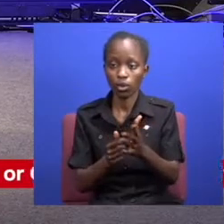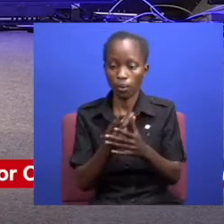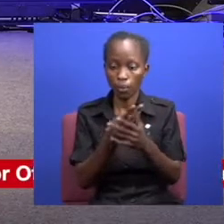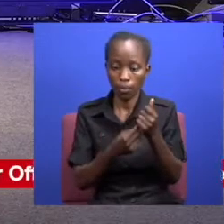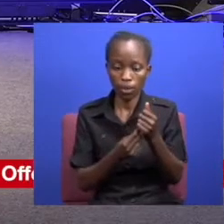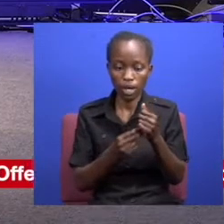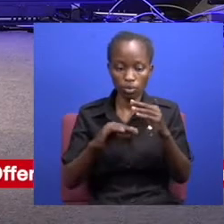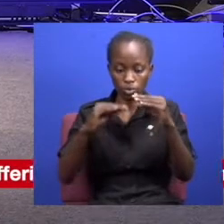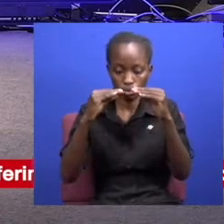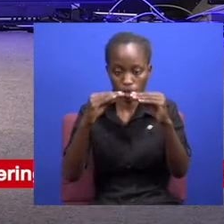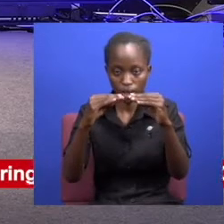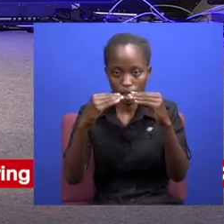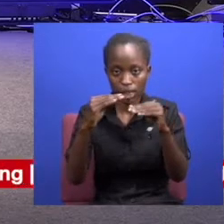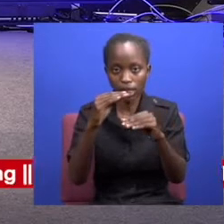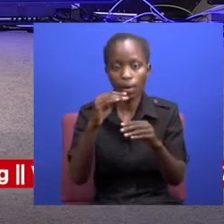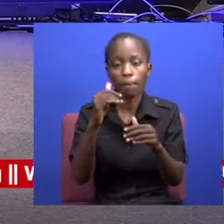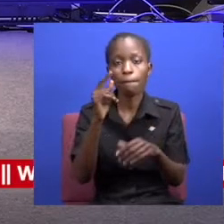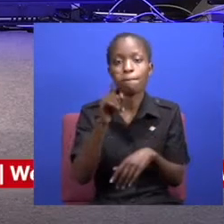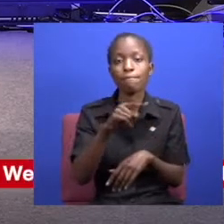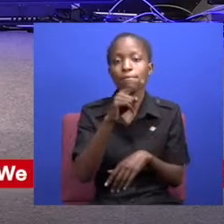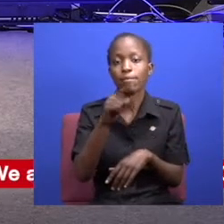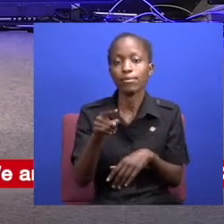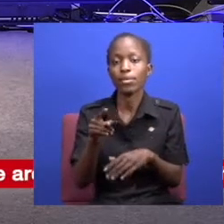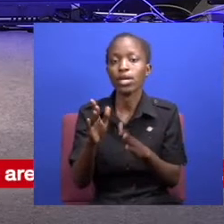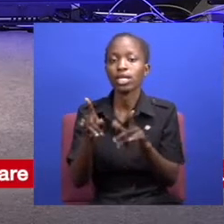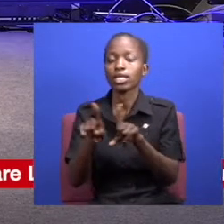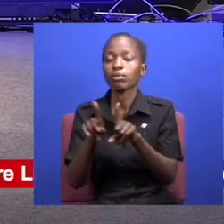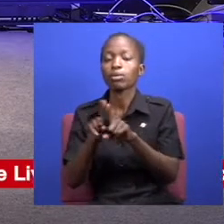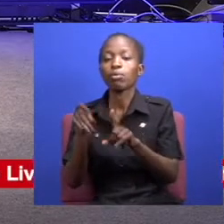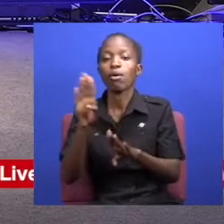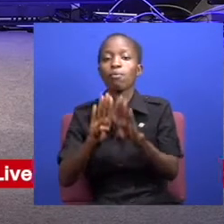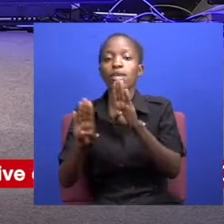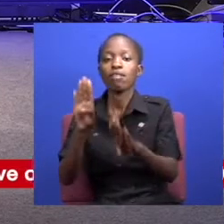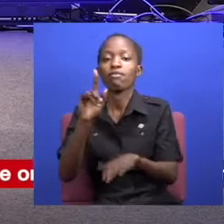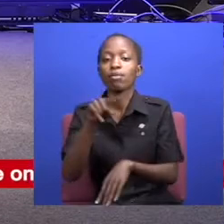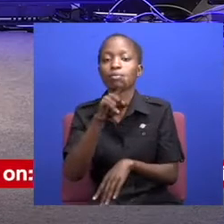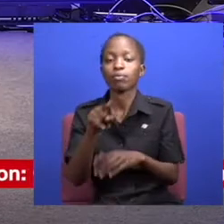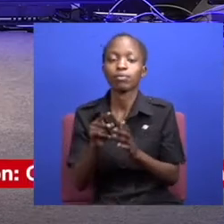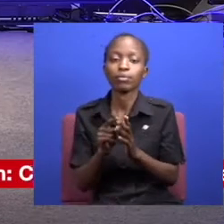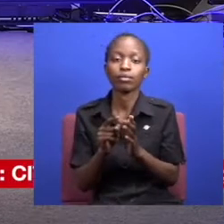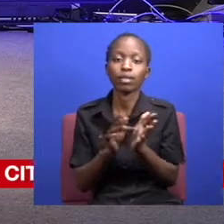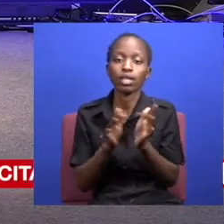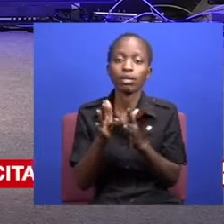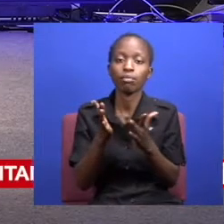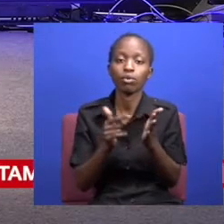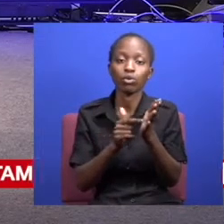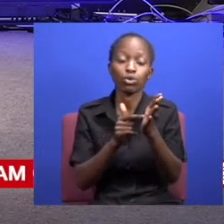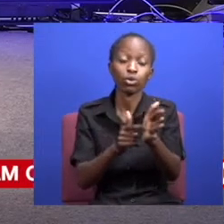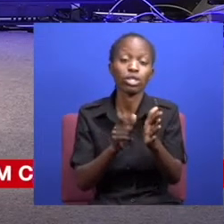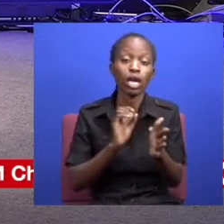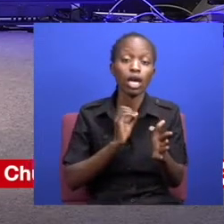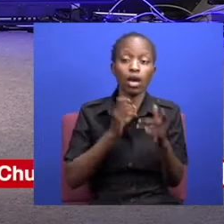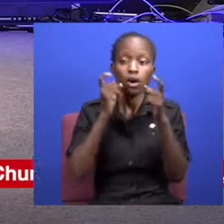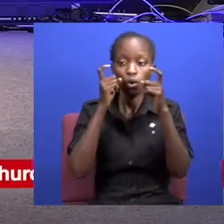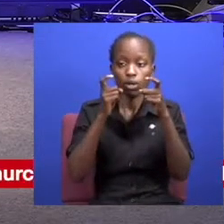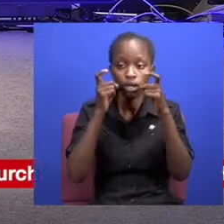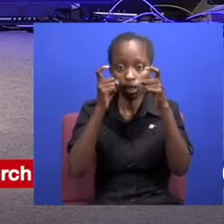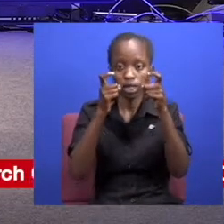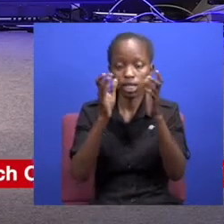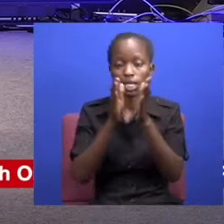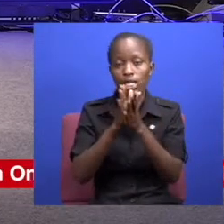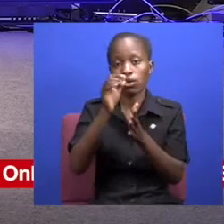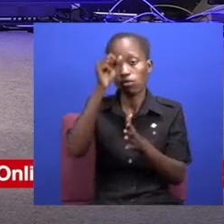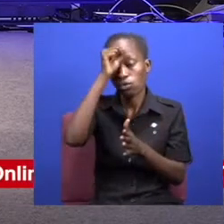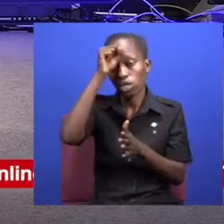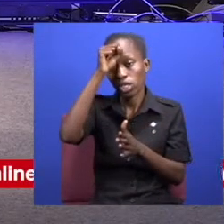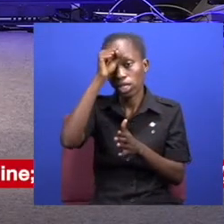our doctrinal error, but also our moral error. The scripture reveals our sin and our